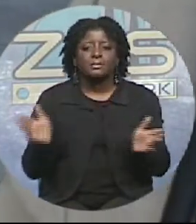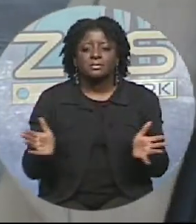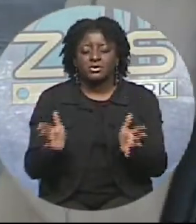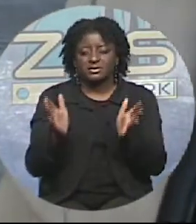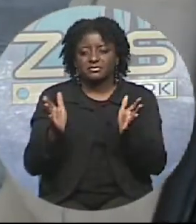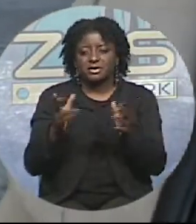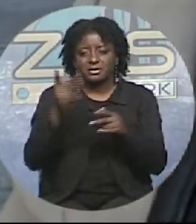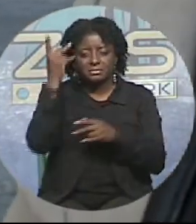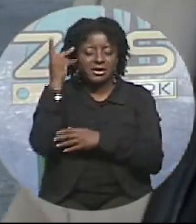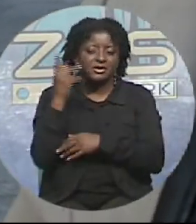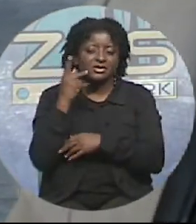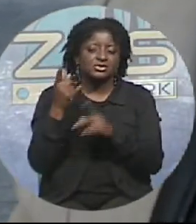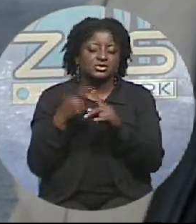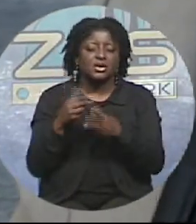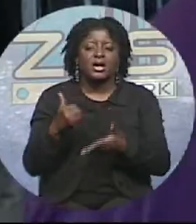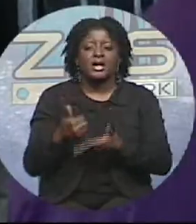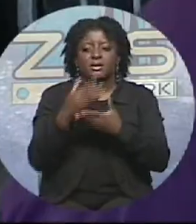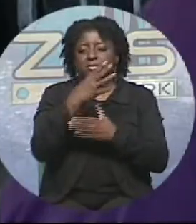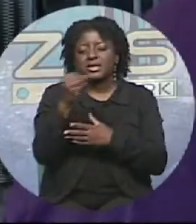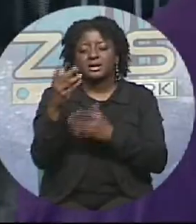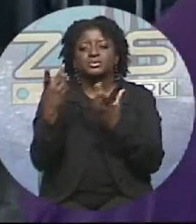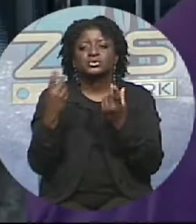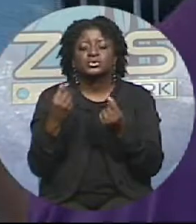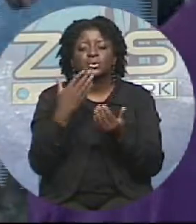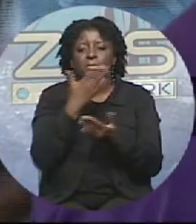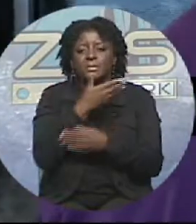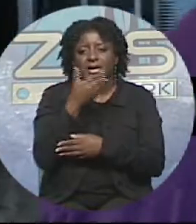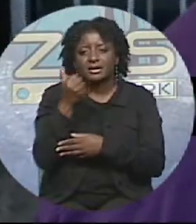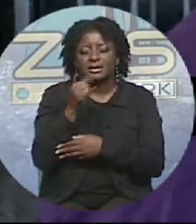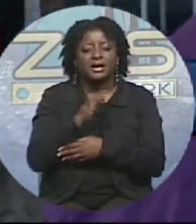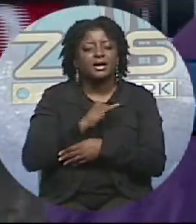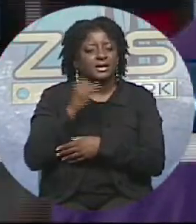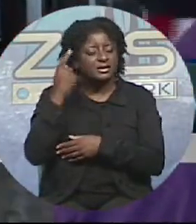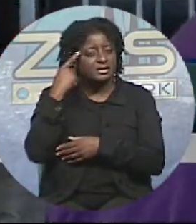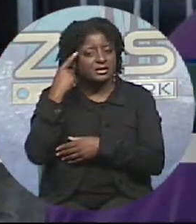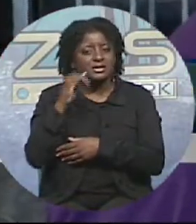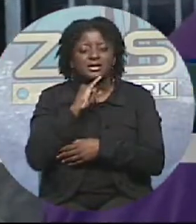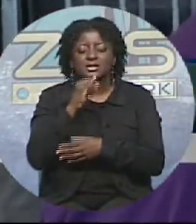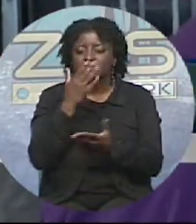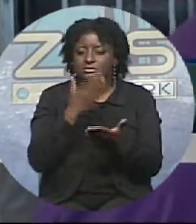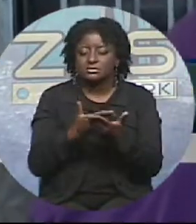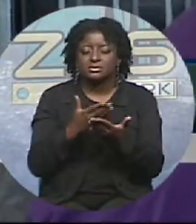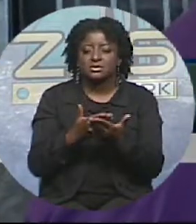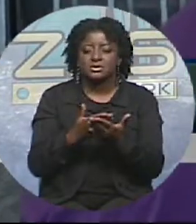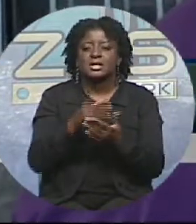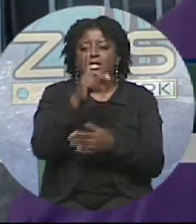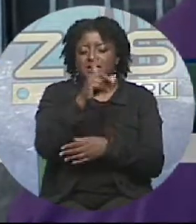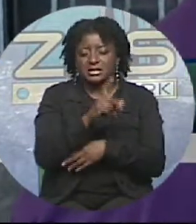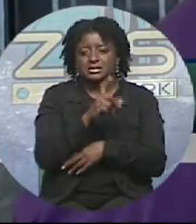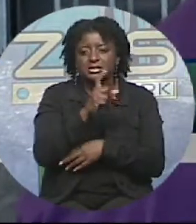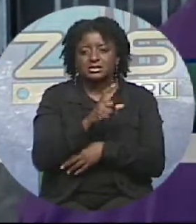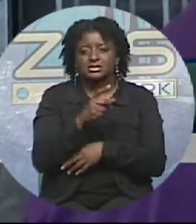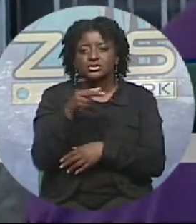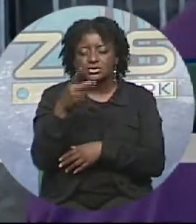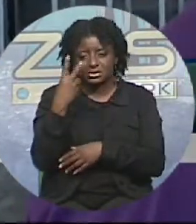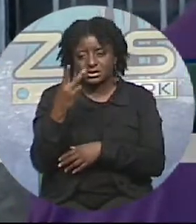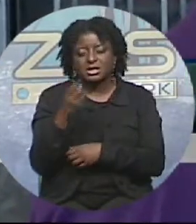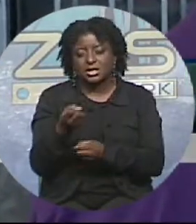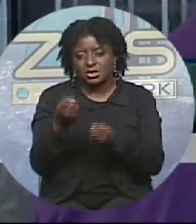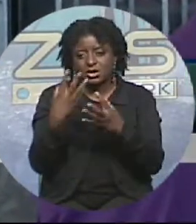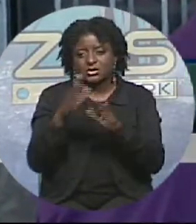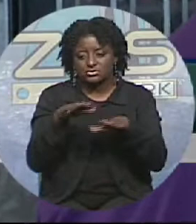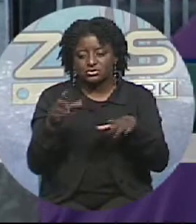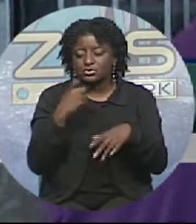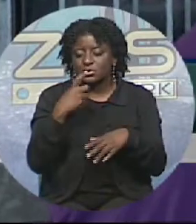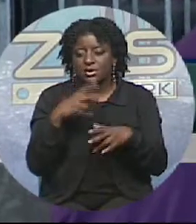them to do better. I think it's ideal. I think it is necessary because you see a lot of these children who are obese. You